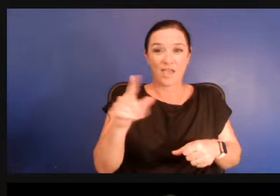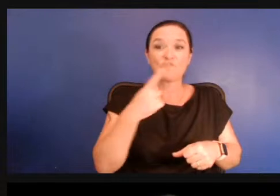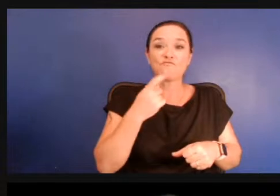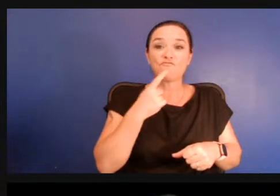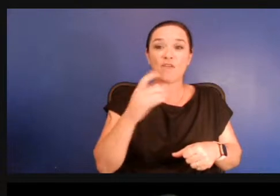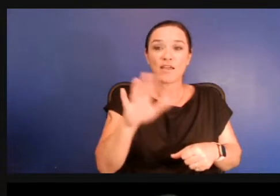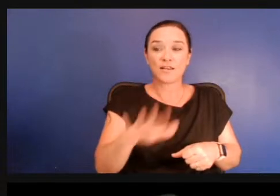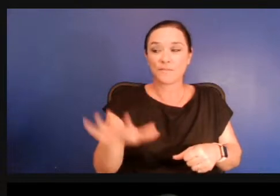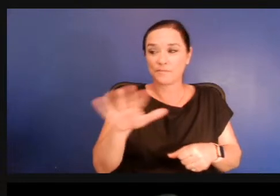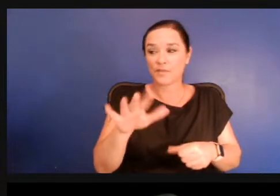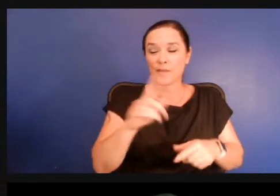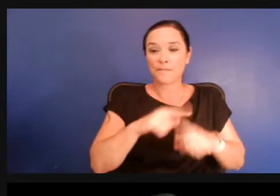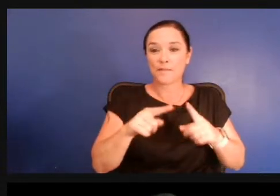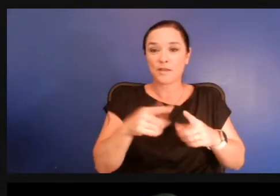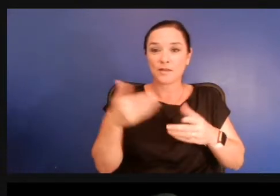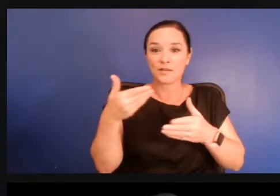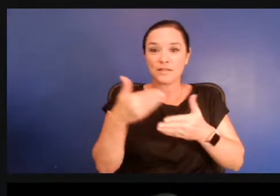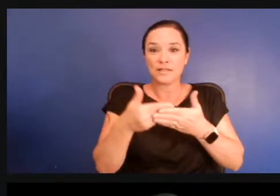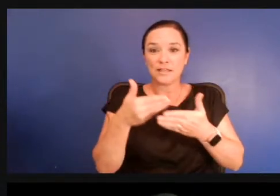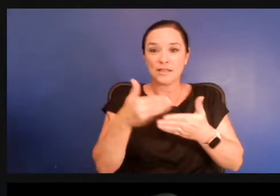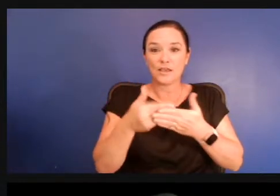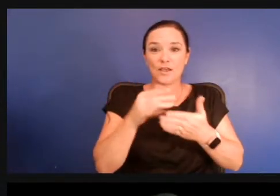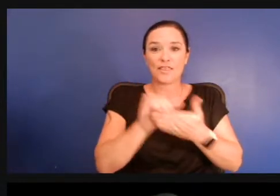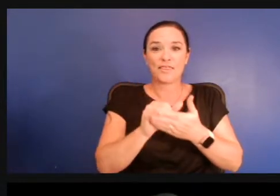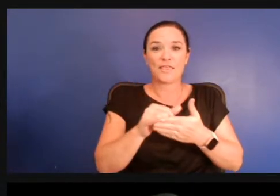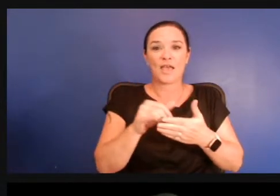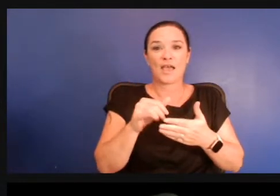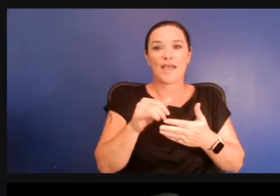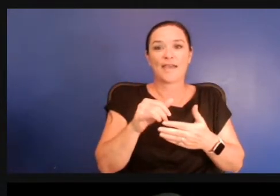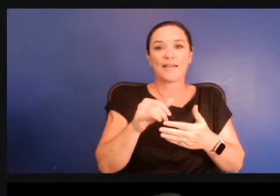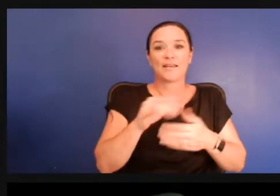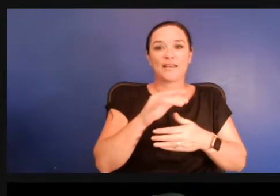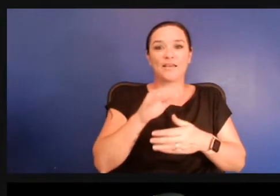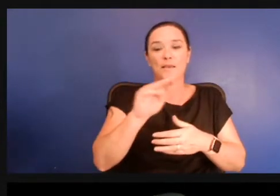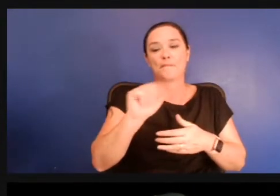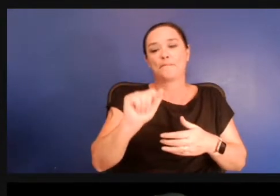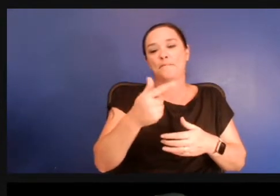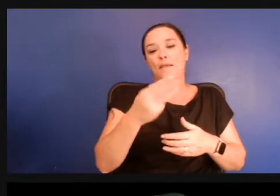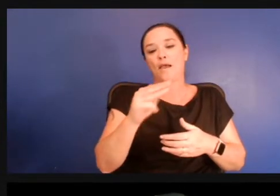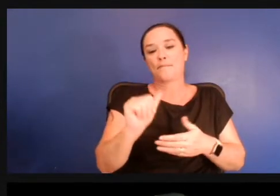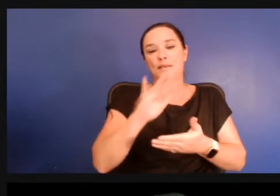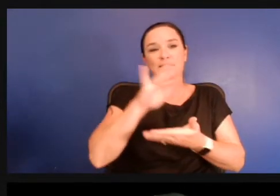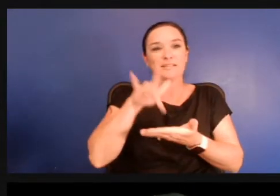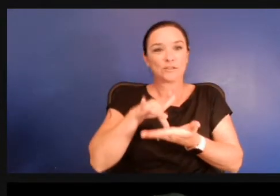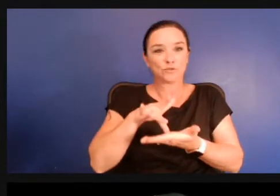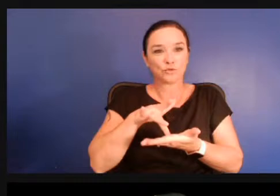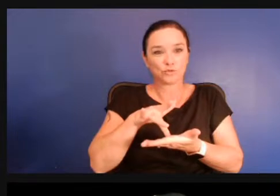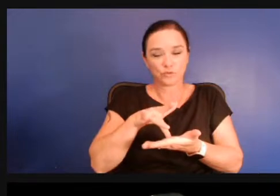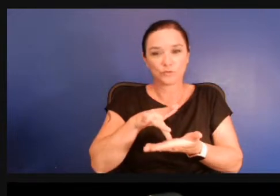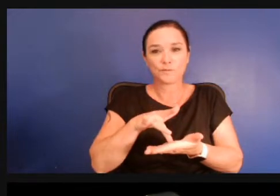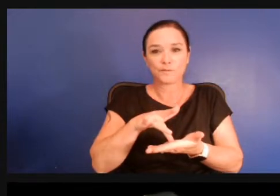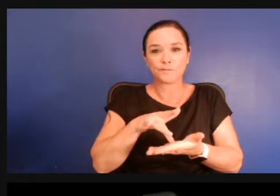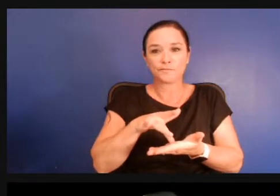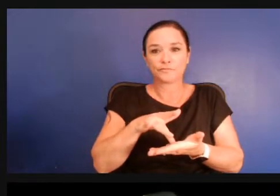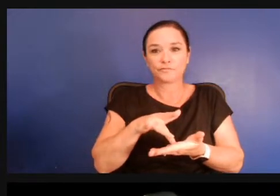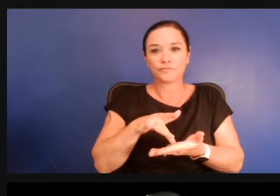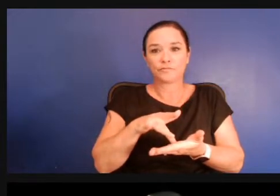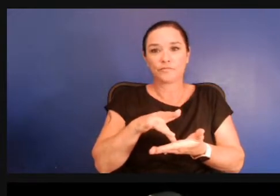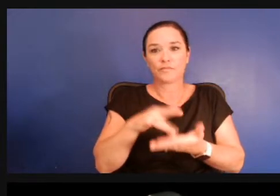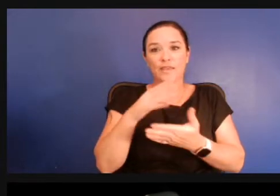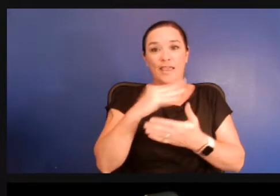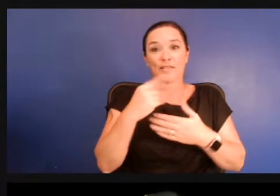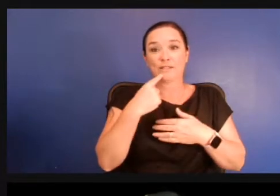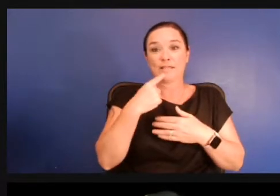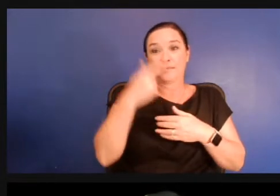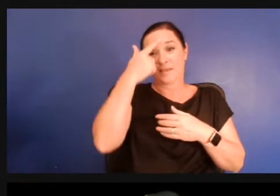But it's actually near this magmatic center. So it's somewhere in there. And they're noting that because